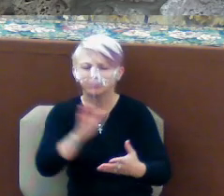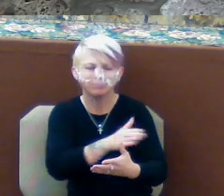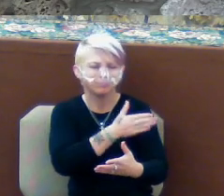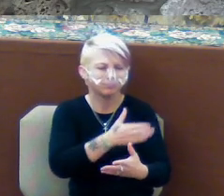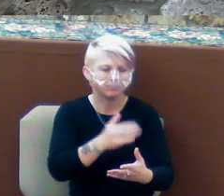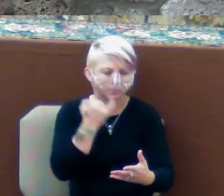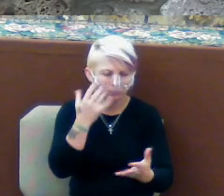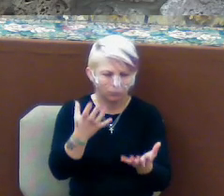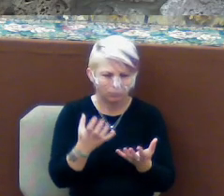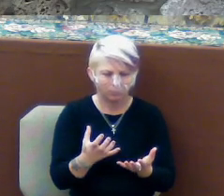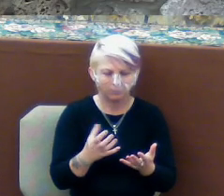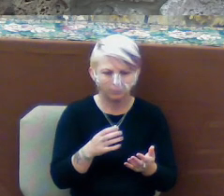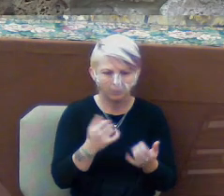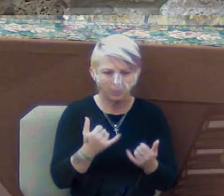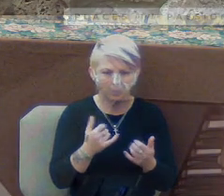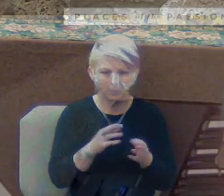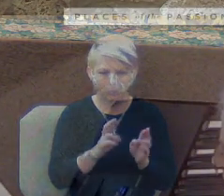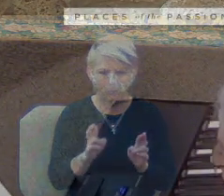worship.